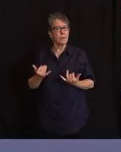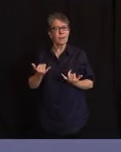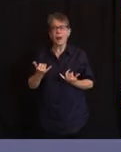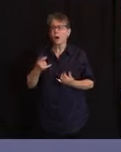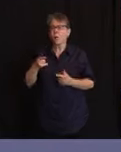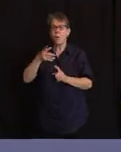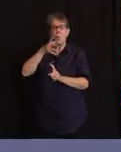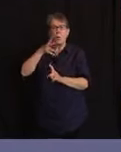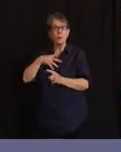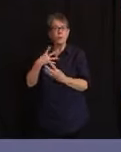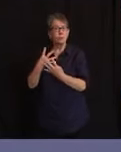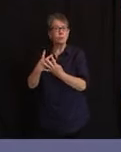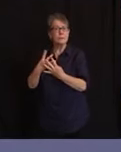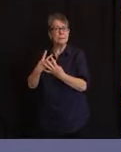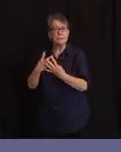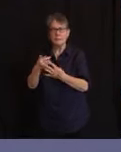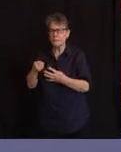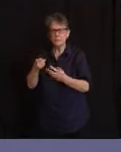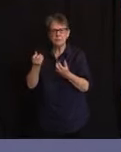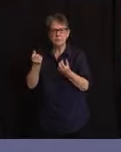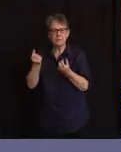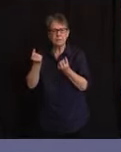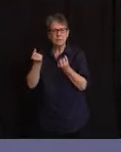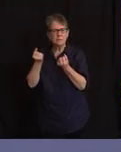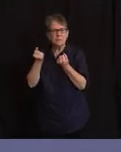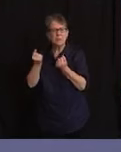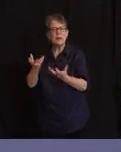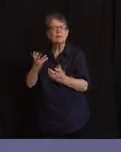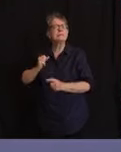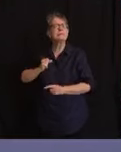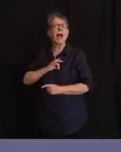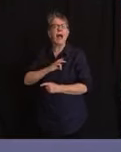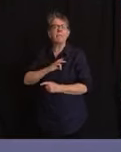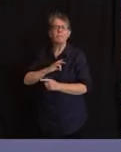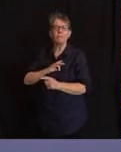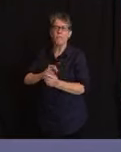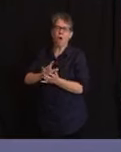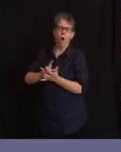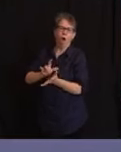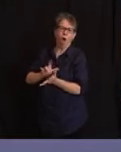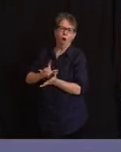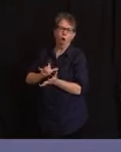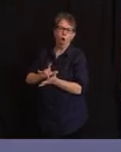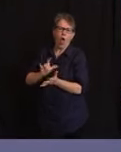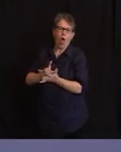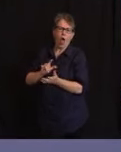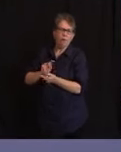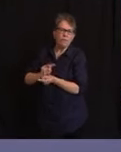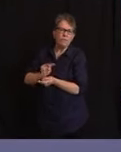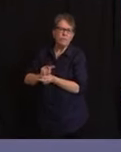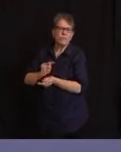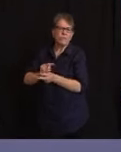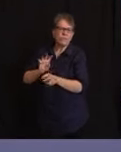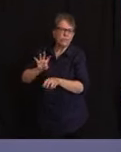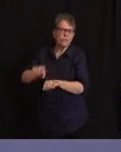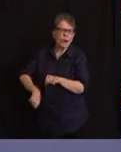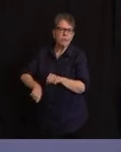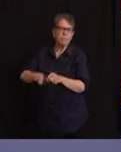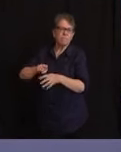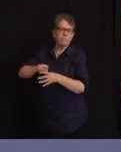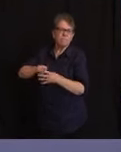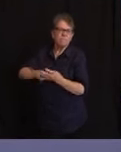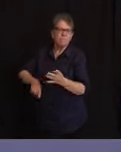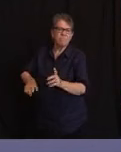with their investigation, but has, quote, failed to fix things. I'm curious what your reaction to the report was and what you plan to do going forward about